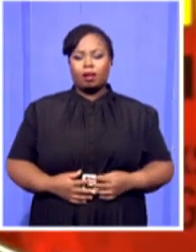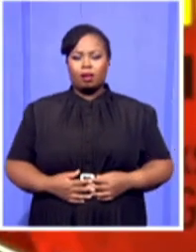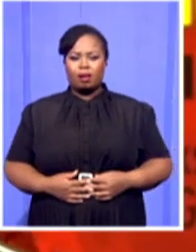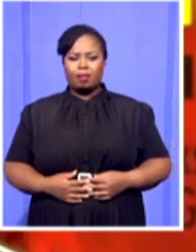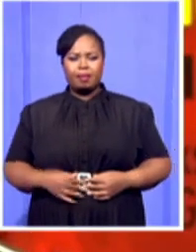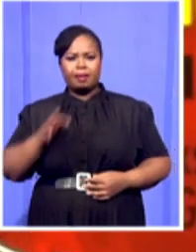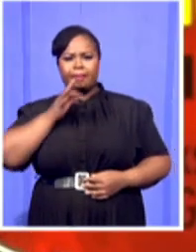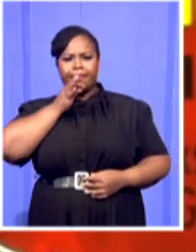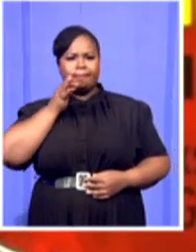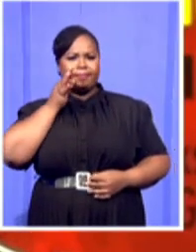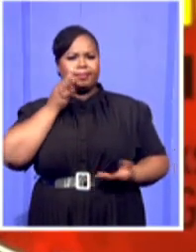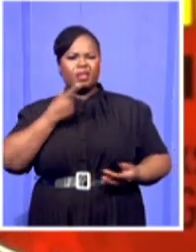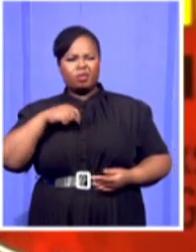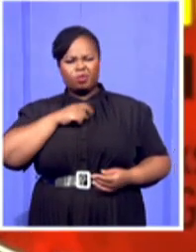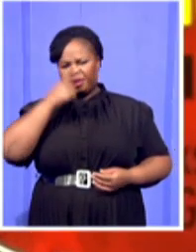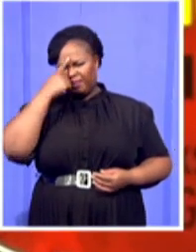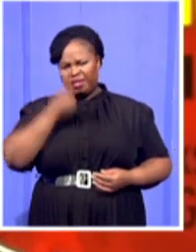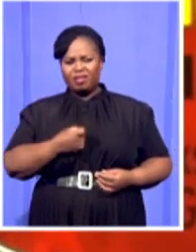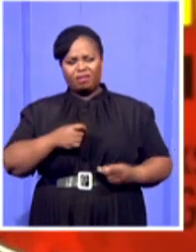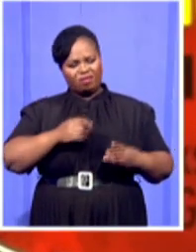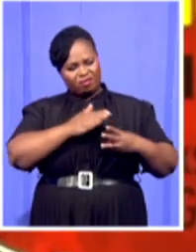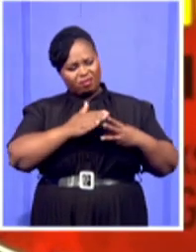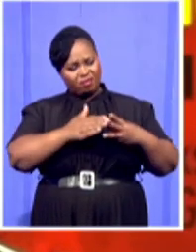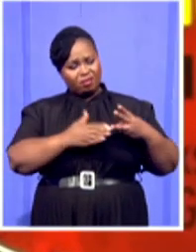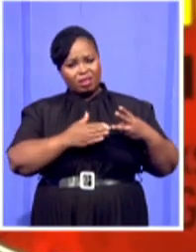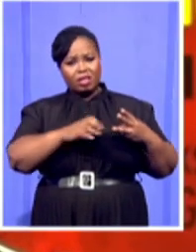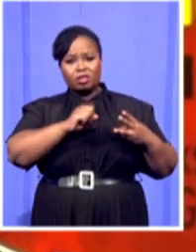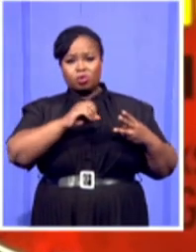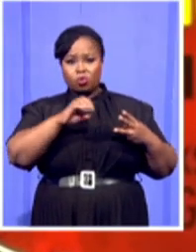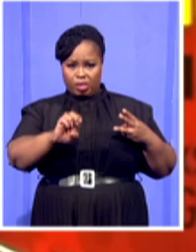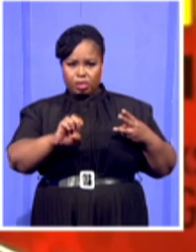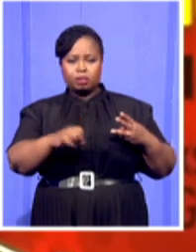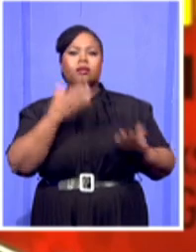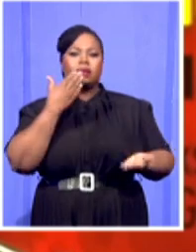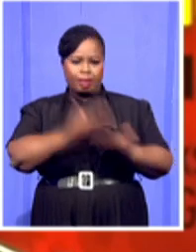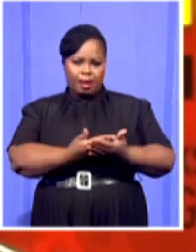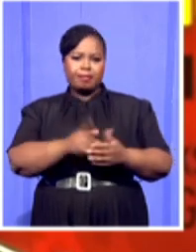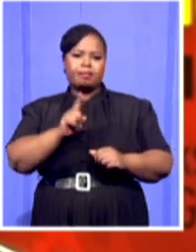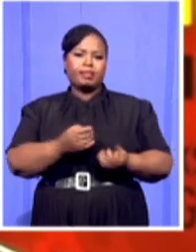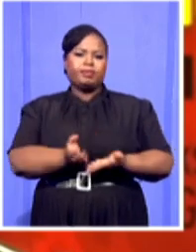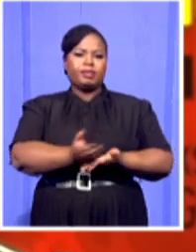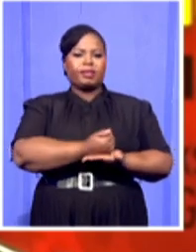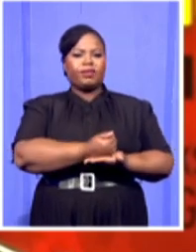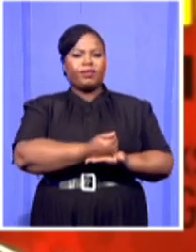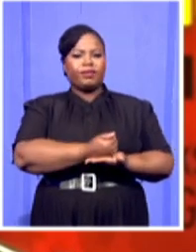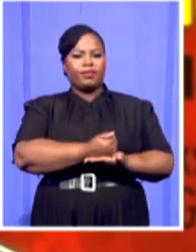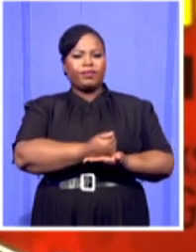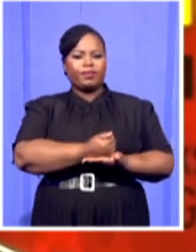And we believe, comrades, that these SOEs can and must be safe.